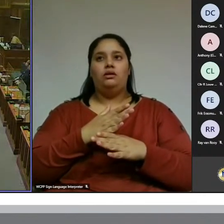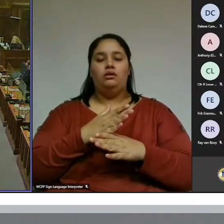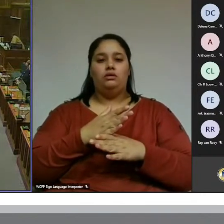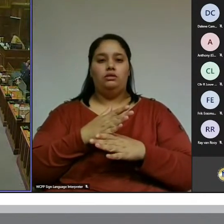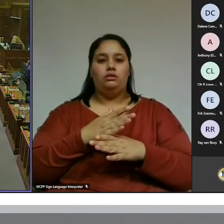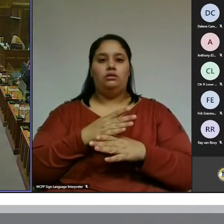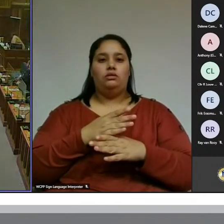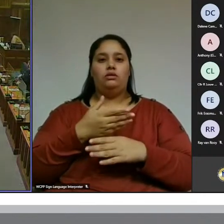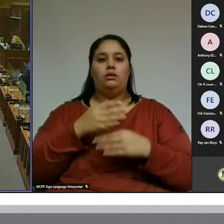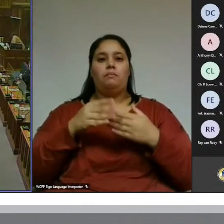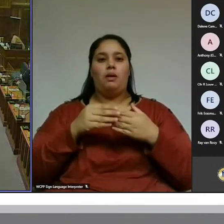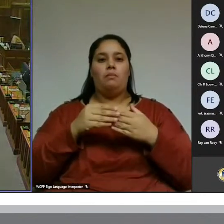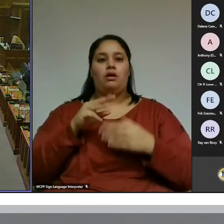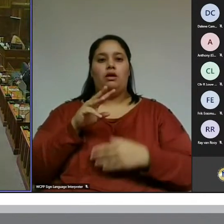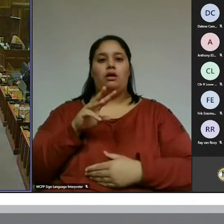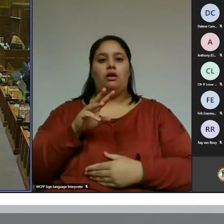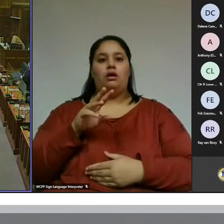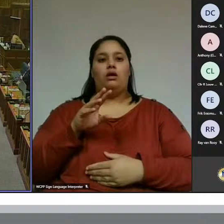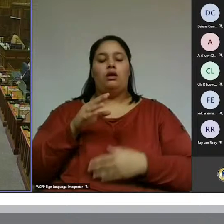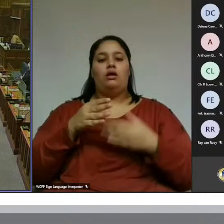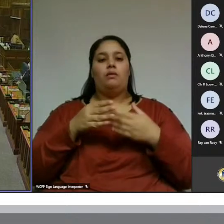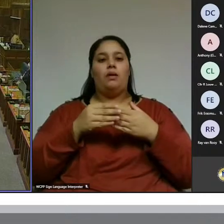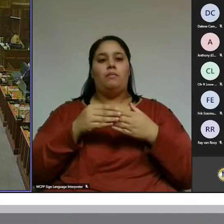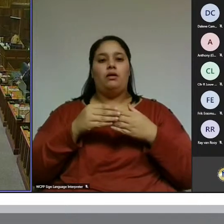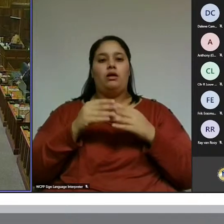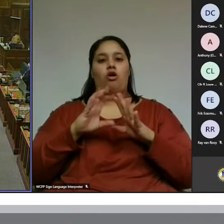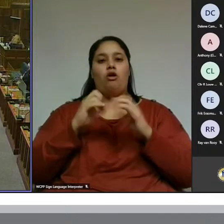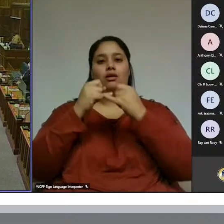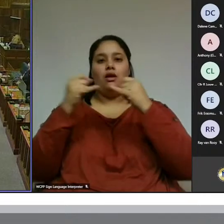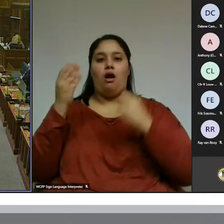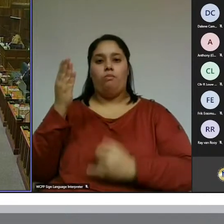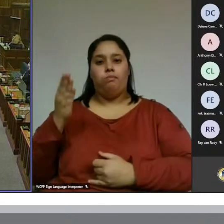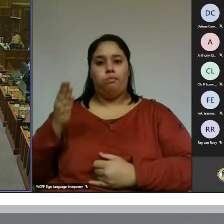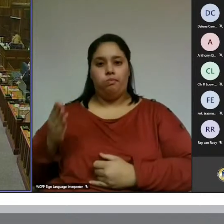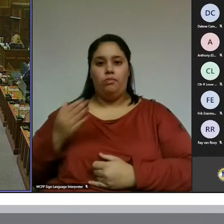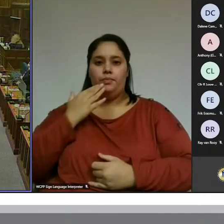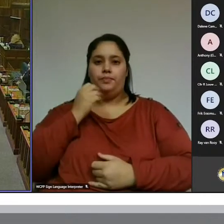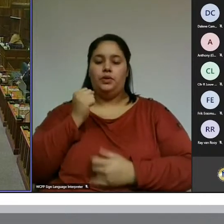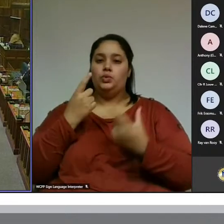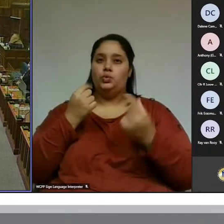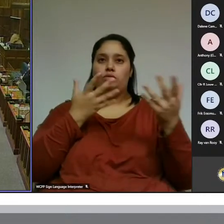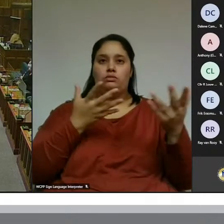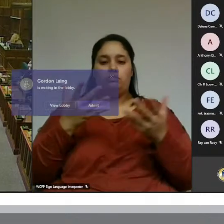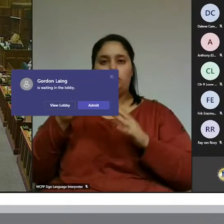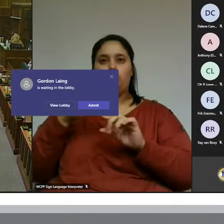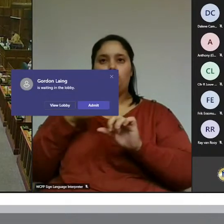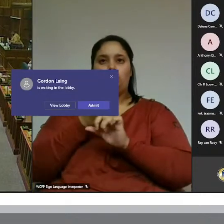Honourable. Any members who are virtually connected, will you kindly introduce yourself?